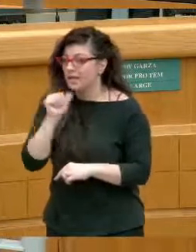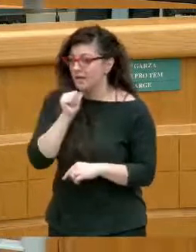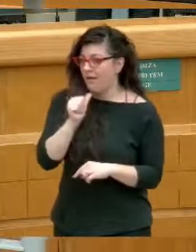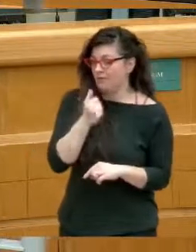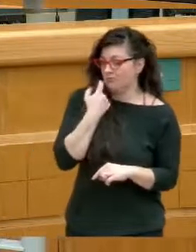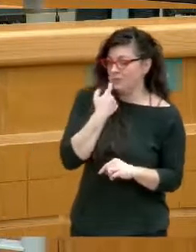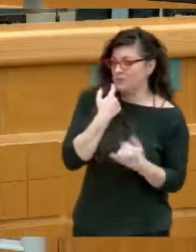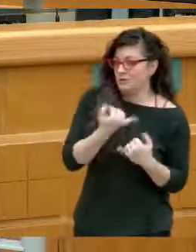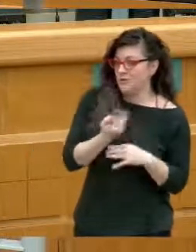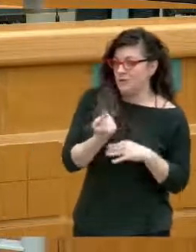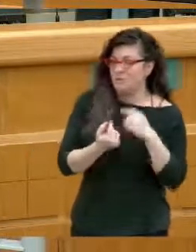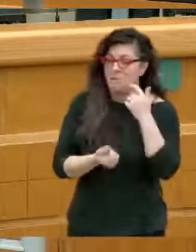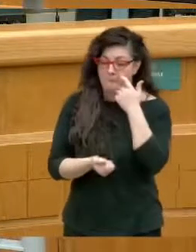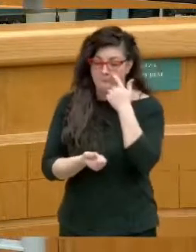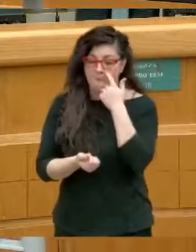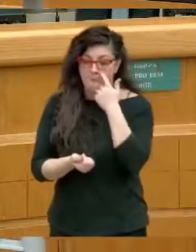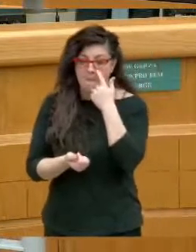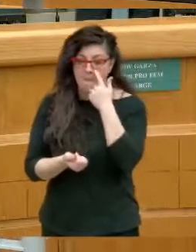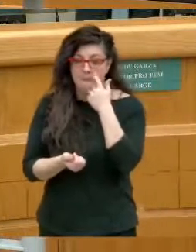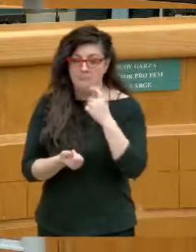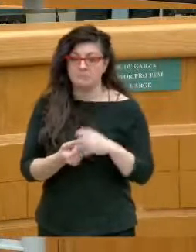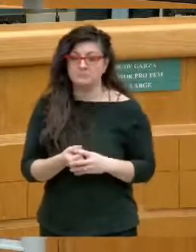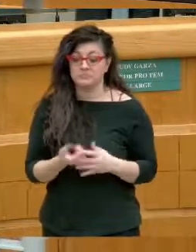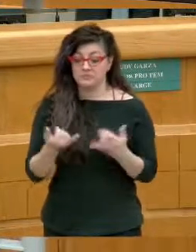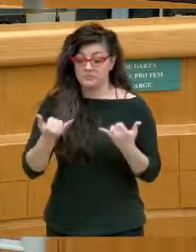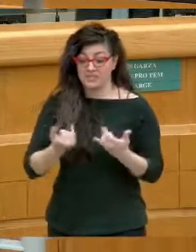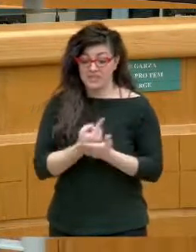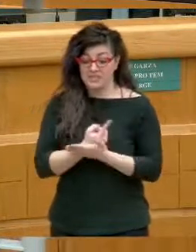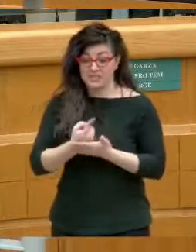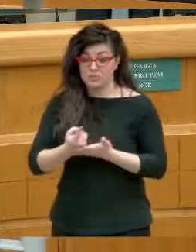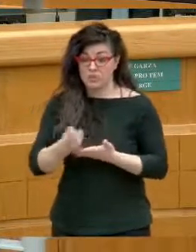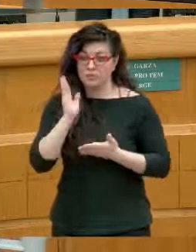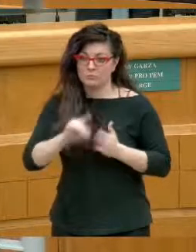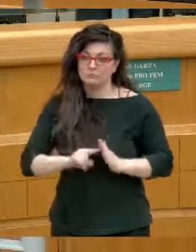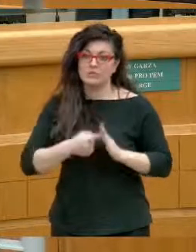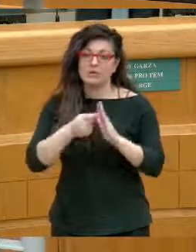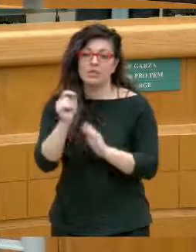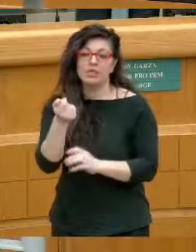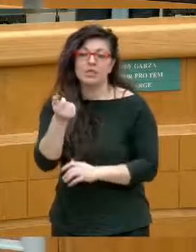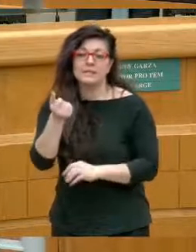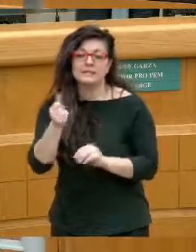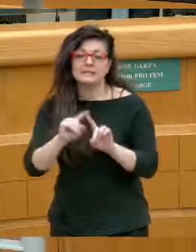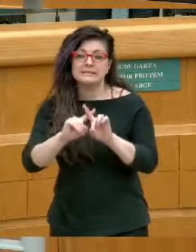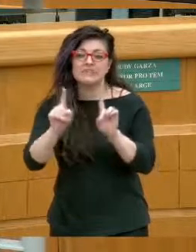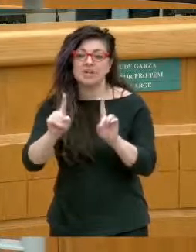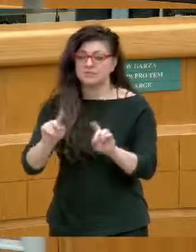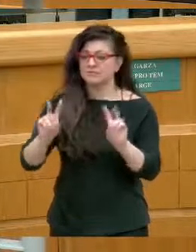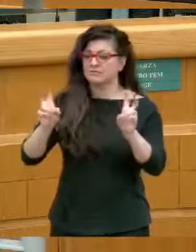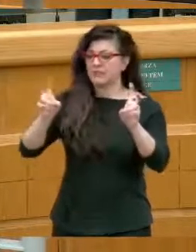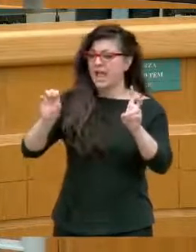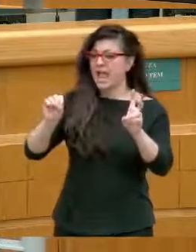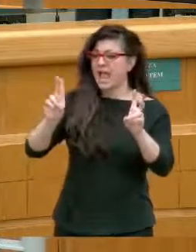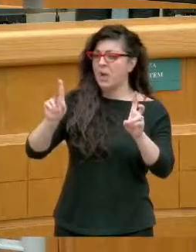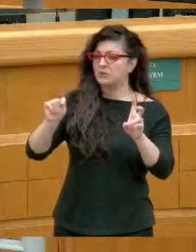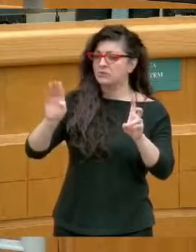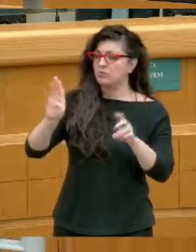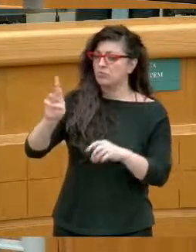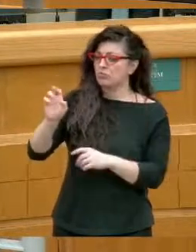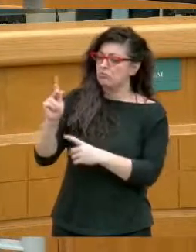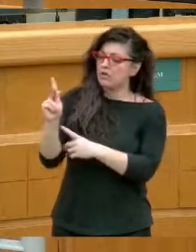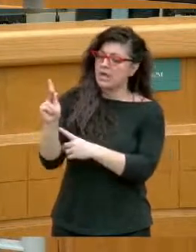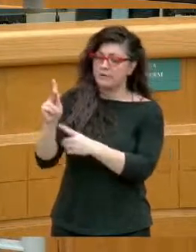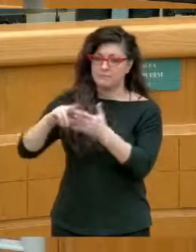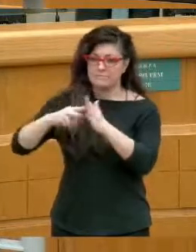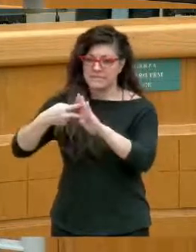So we're going to start this week a little bit different than the past few weeks, discussing what an outbreak is. And this is something that I